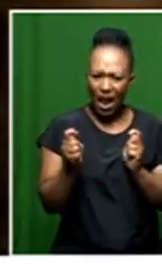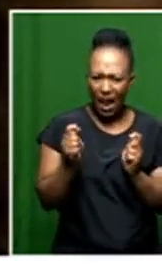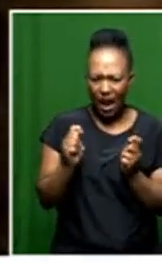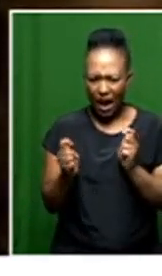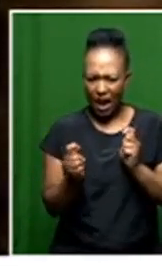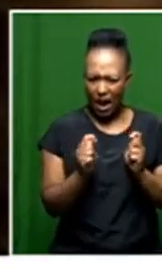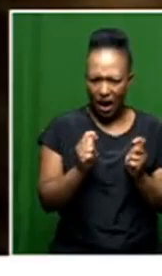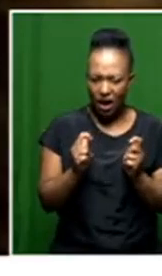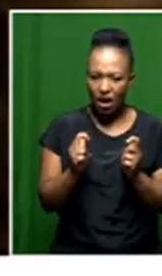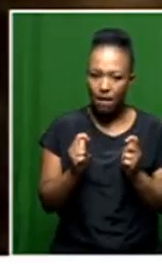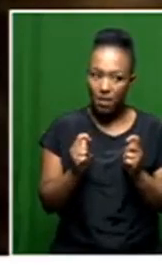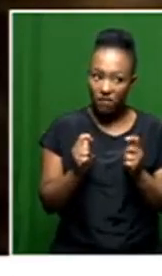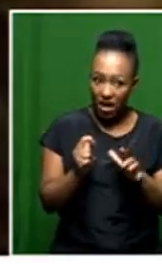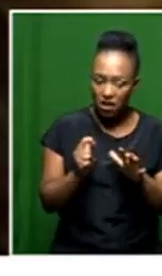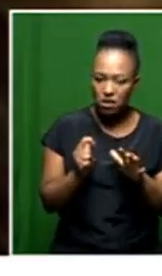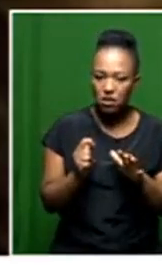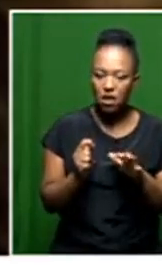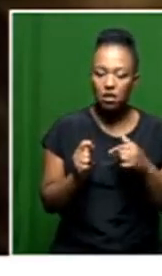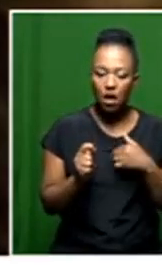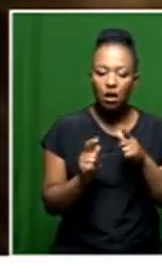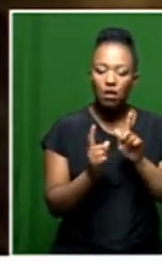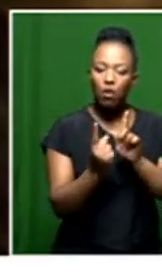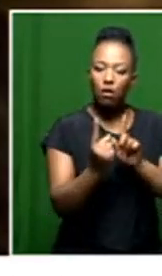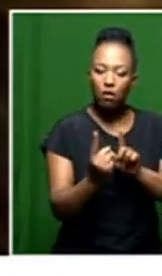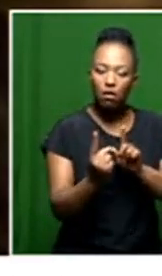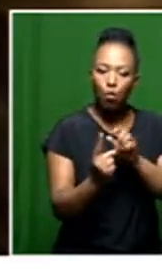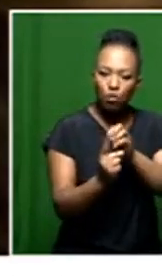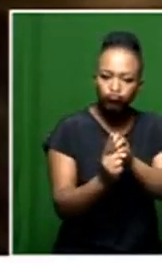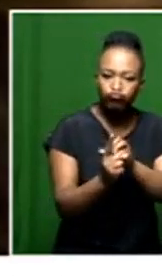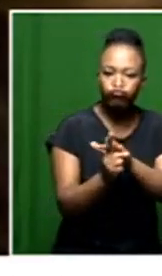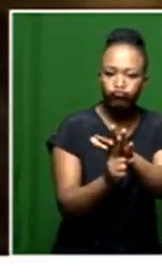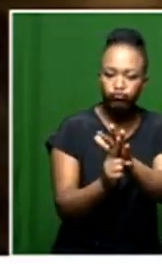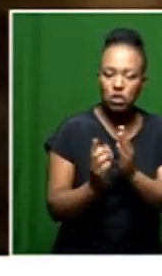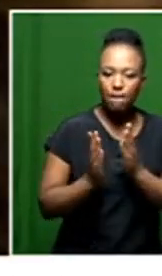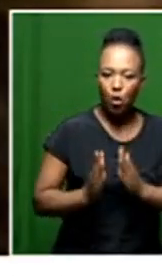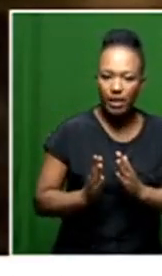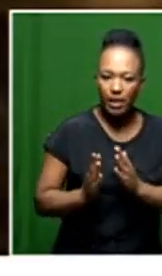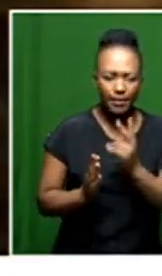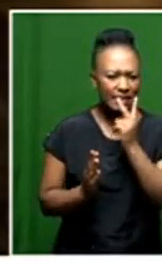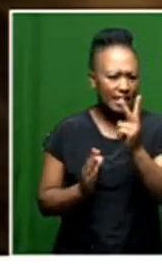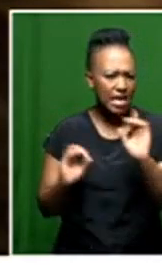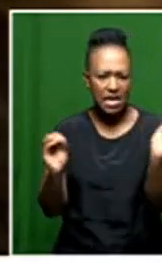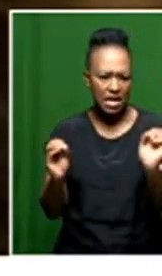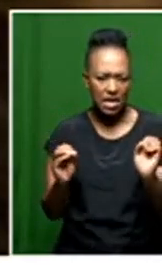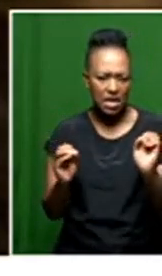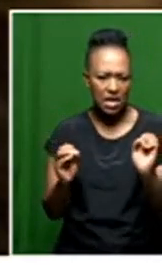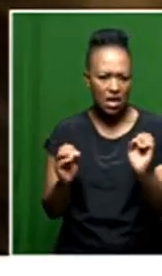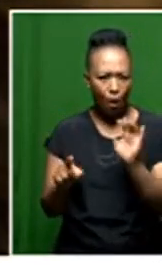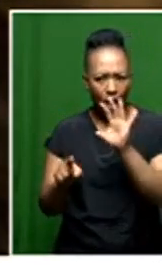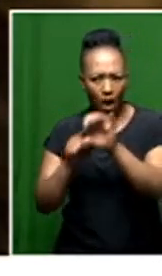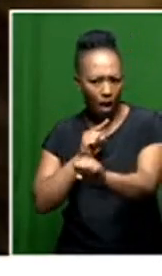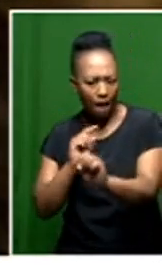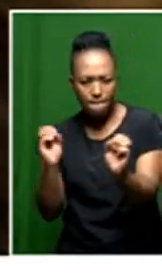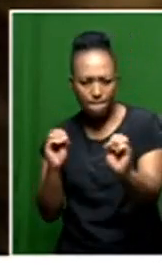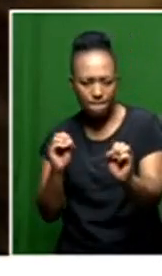is so that when it goes to another human body, it becomes invisible, which means our first, second, third of line do not recognize it because it